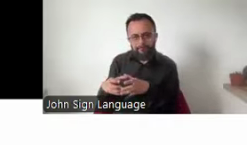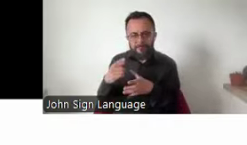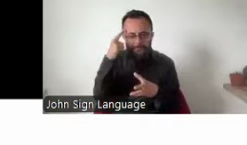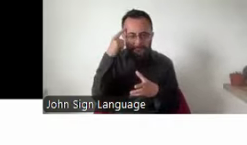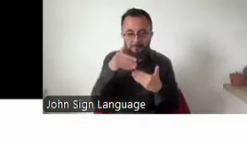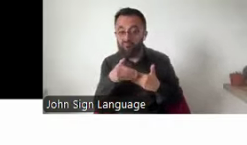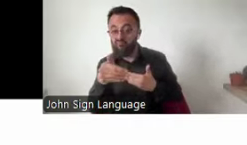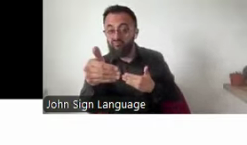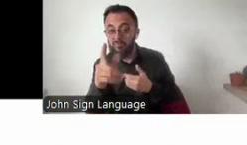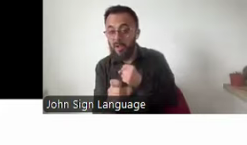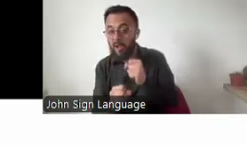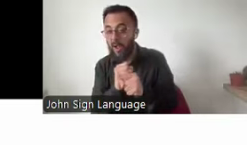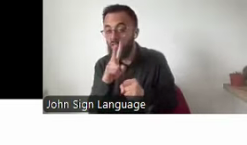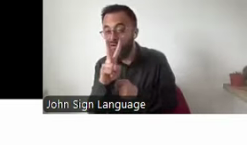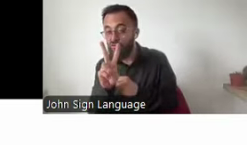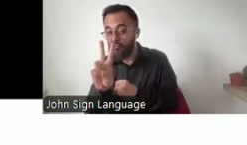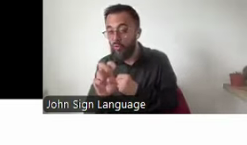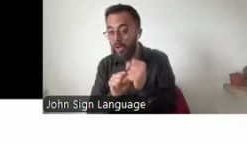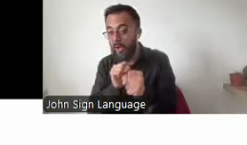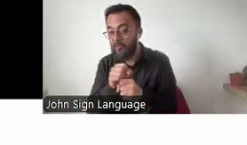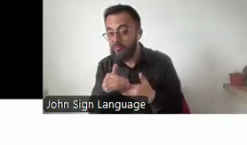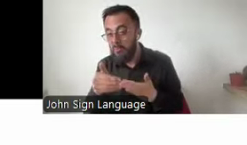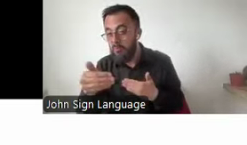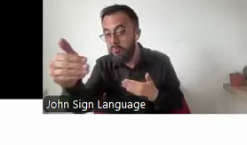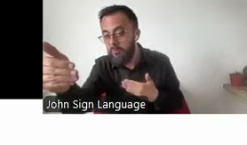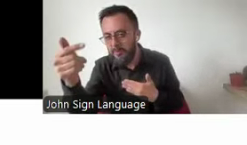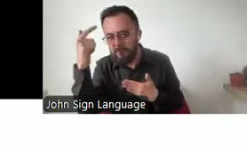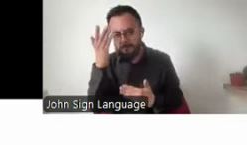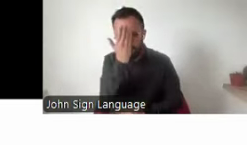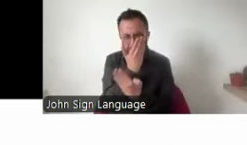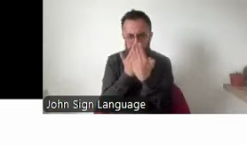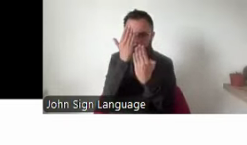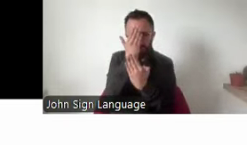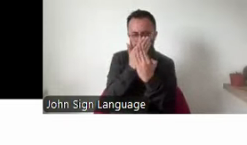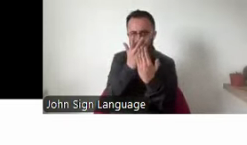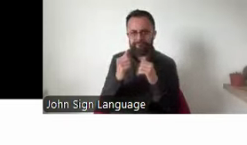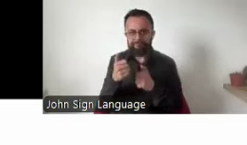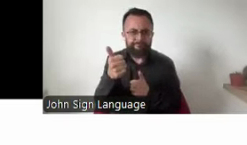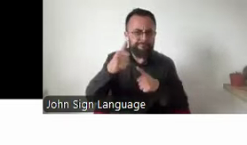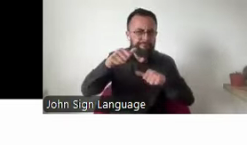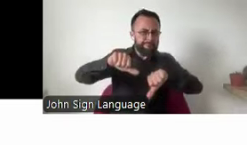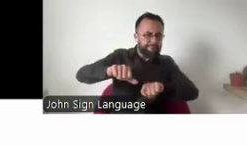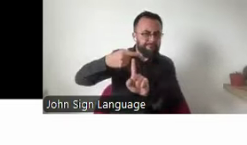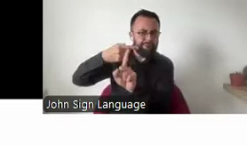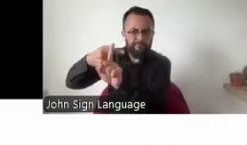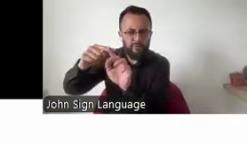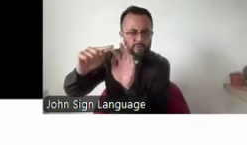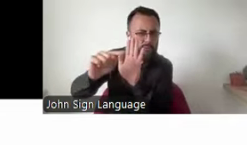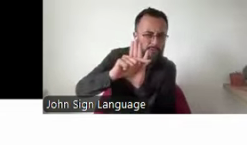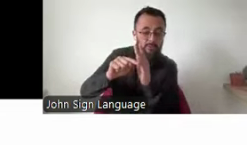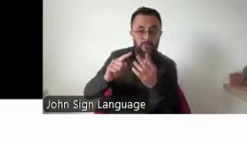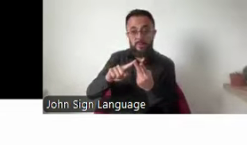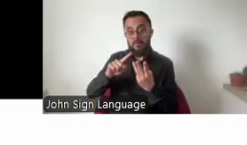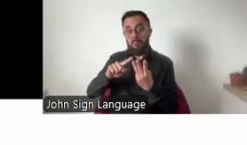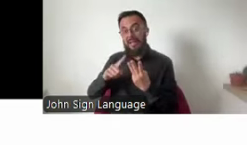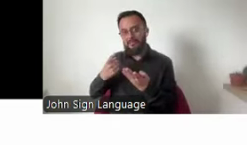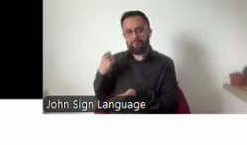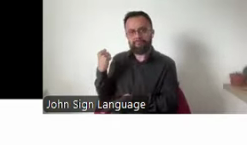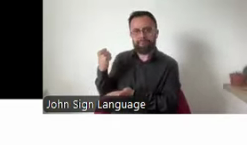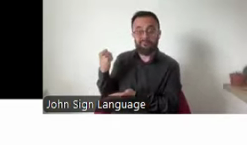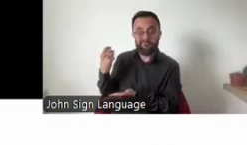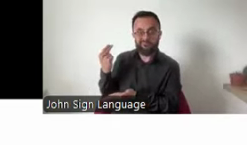to it to make it very concrete and very practical and to be implemented in a smoothless